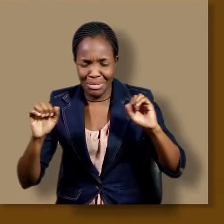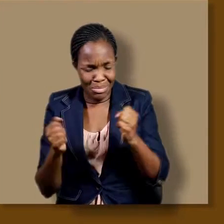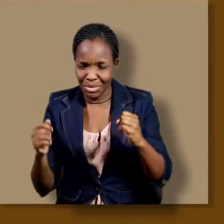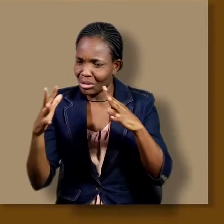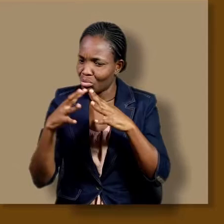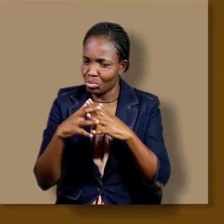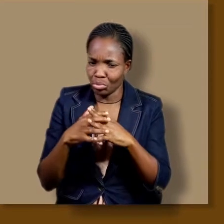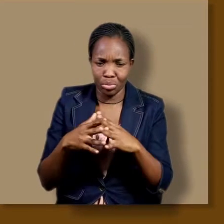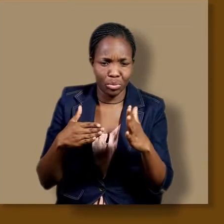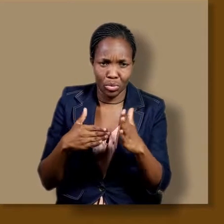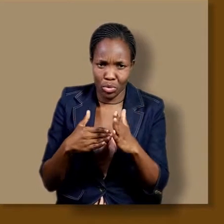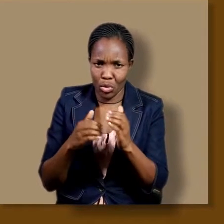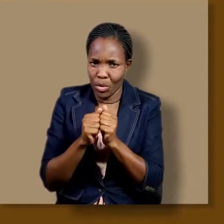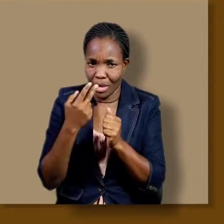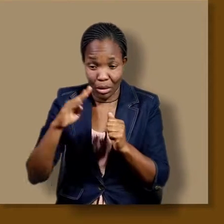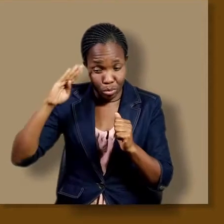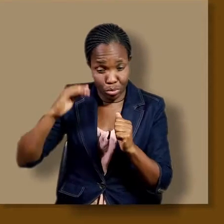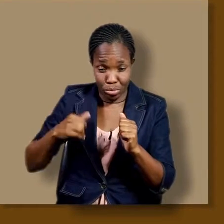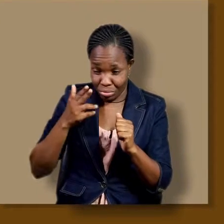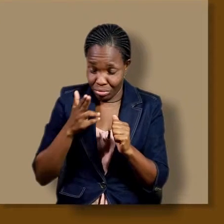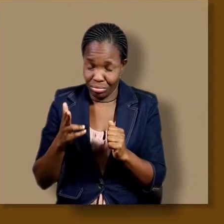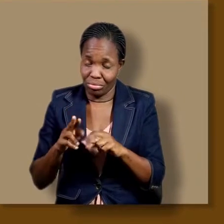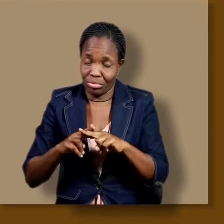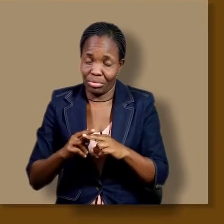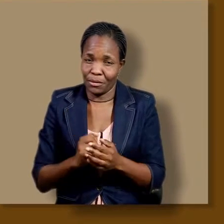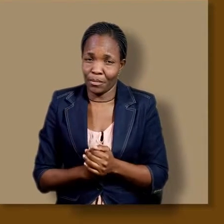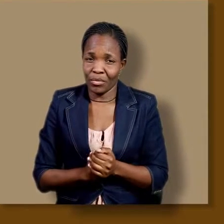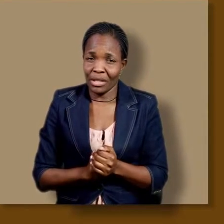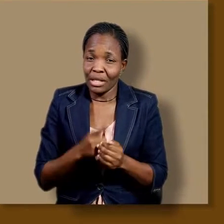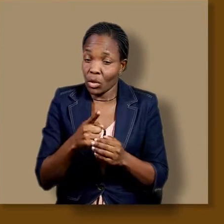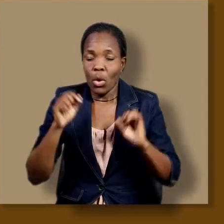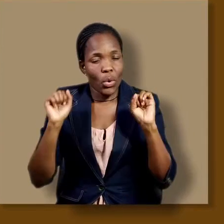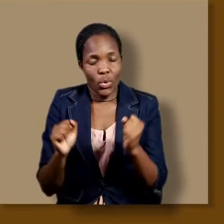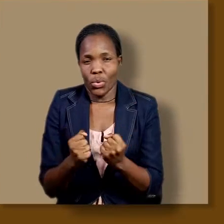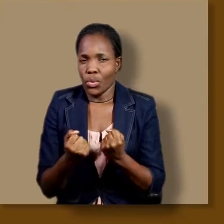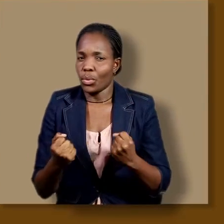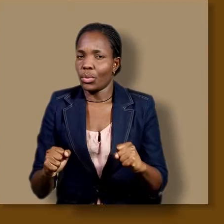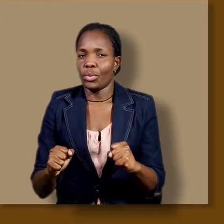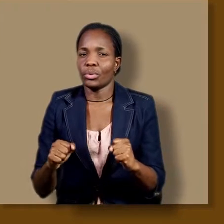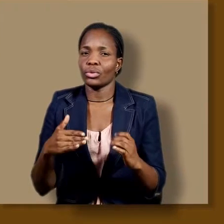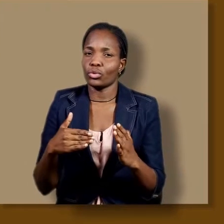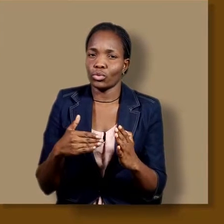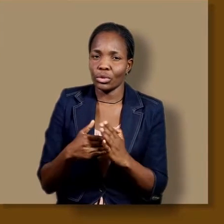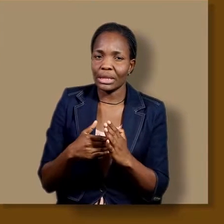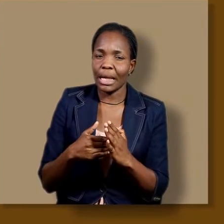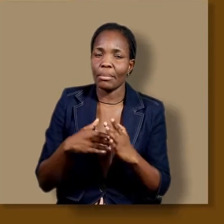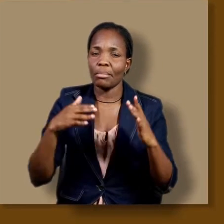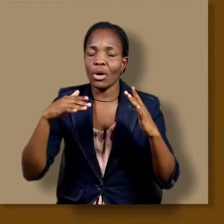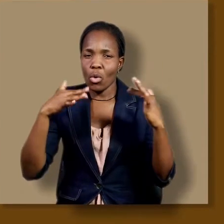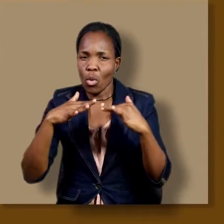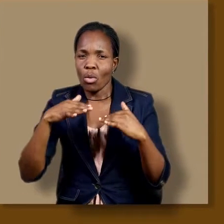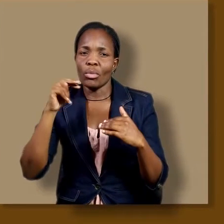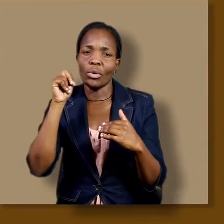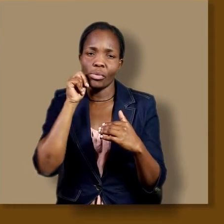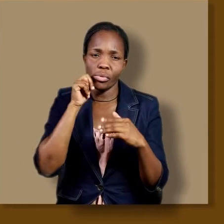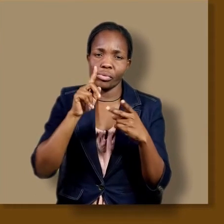settle disputes without armed forces. So it was unable to stop civil wars in Nigeria and Angola and